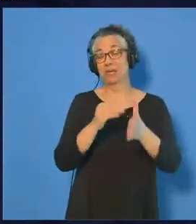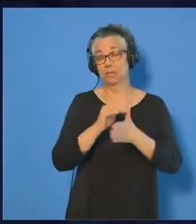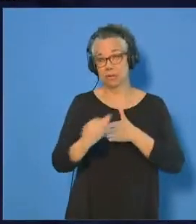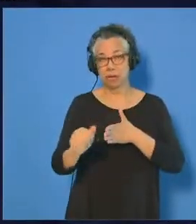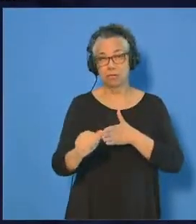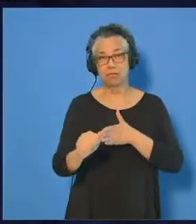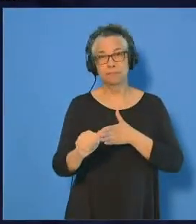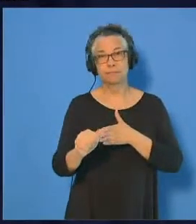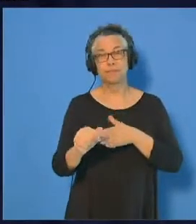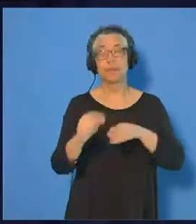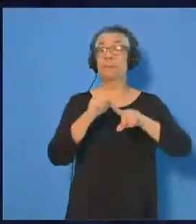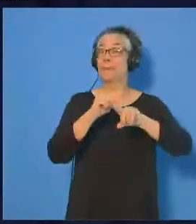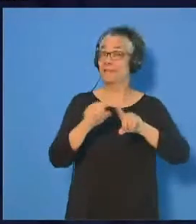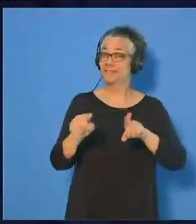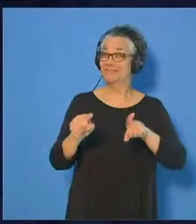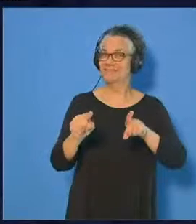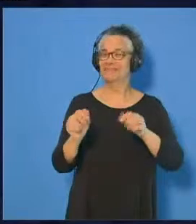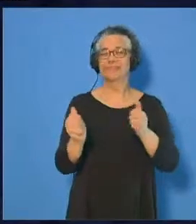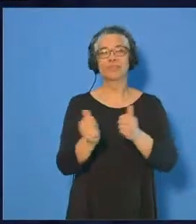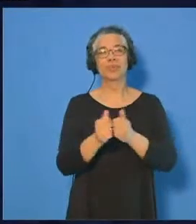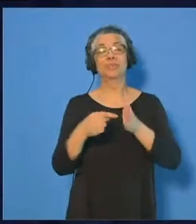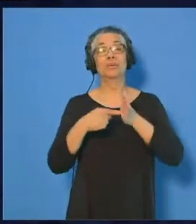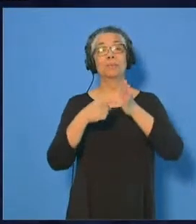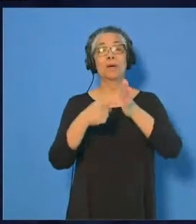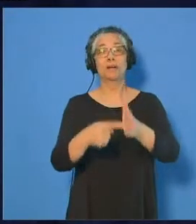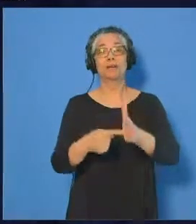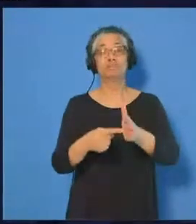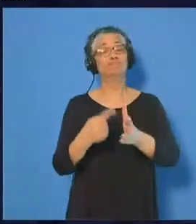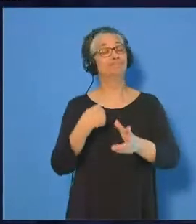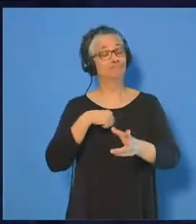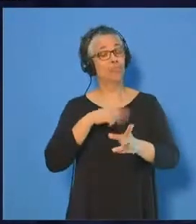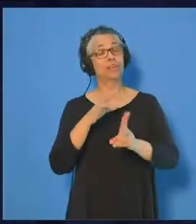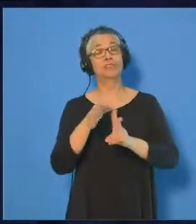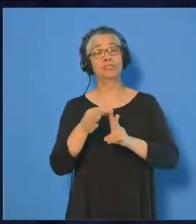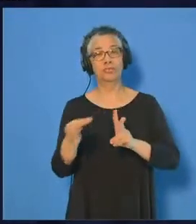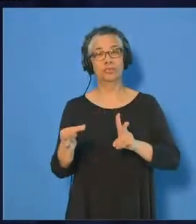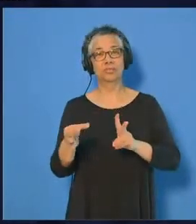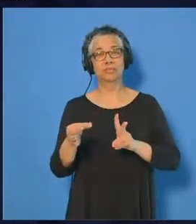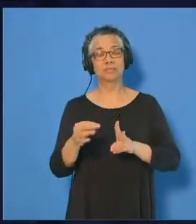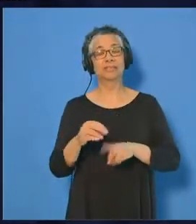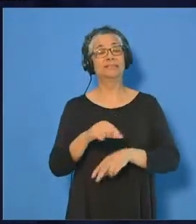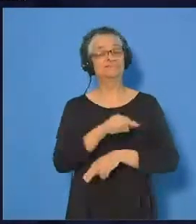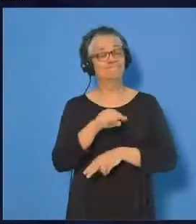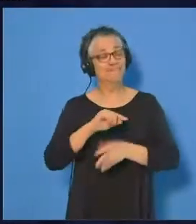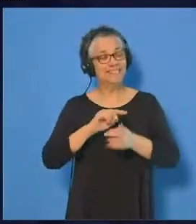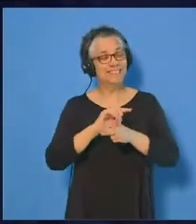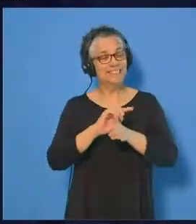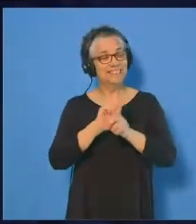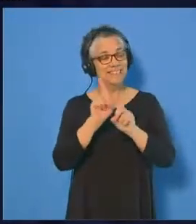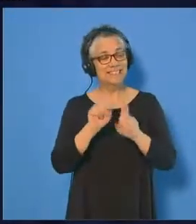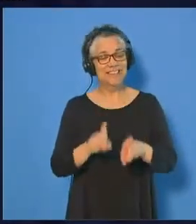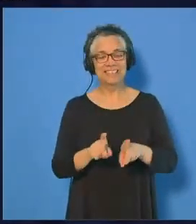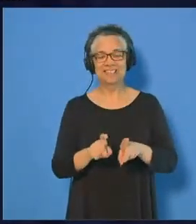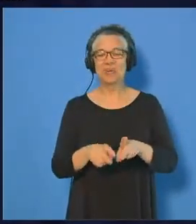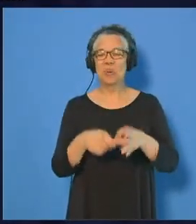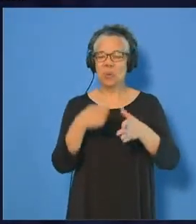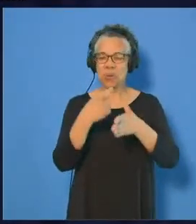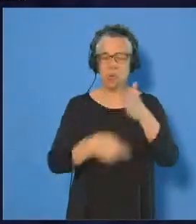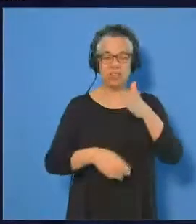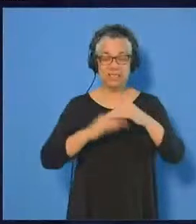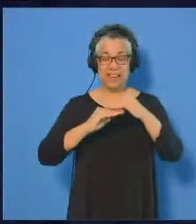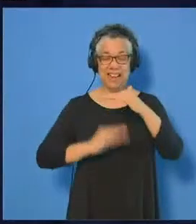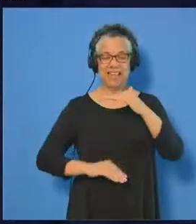$200,000. But with the model that we have chosen, these tests to date have cost the government less